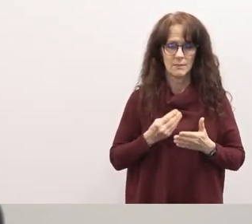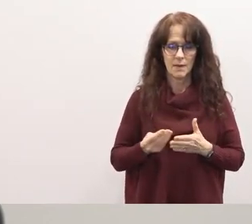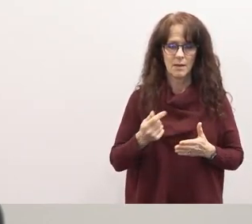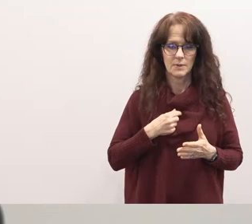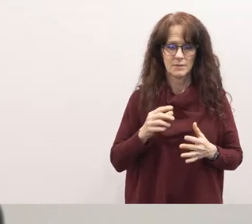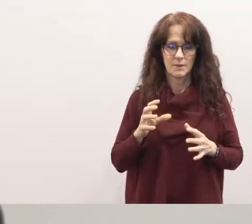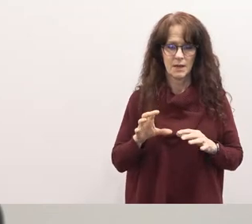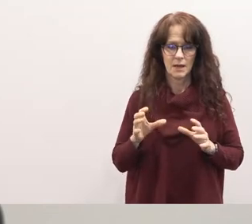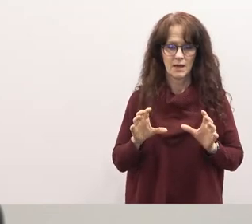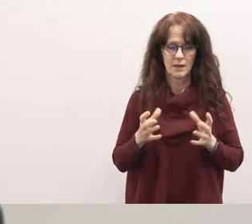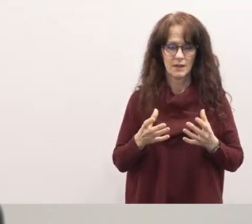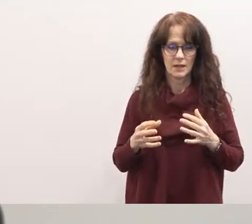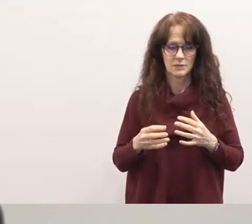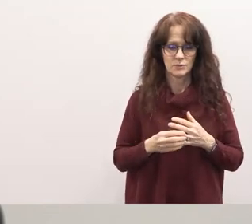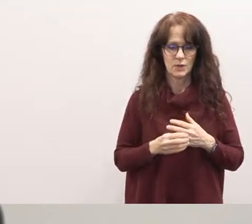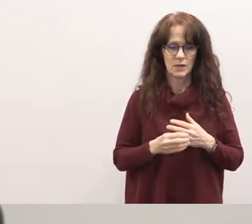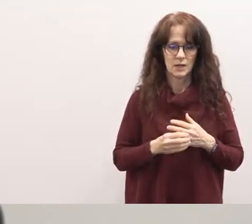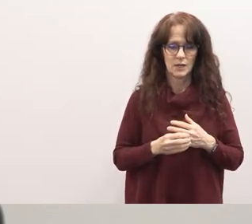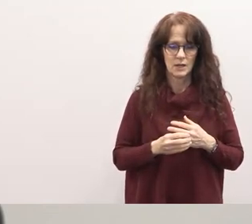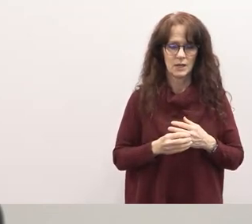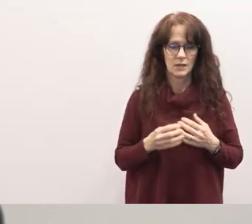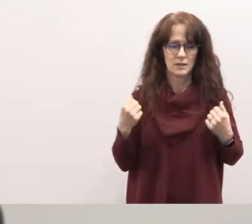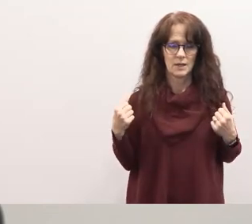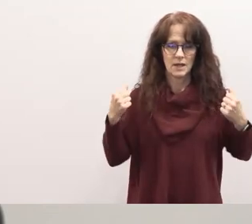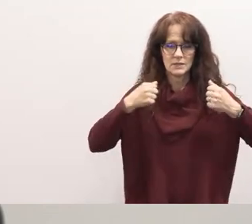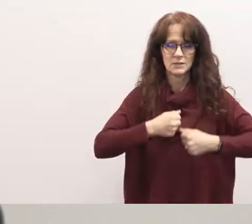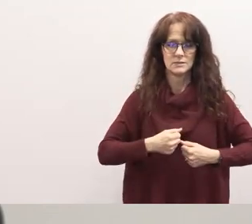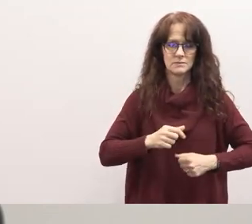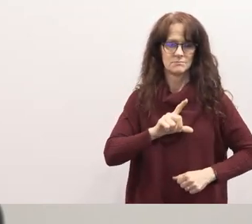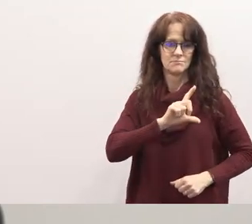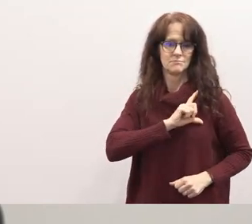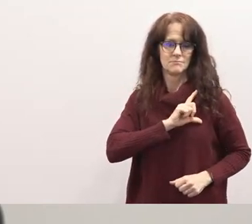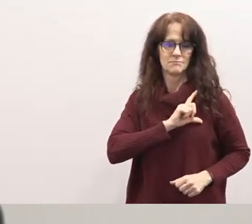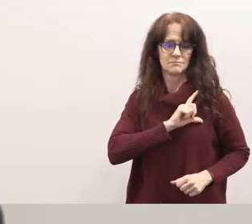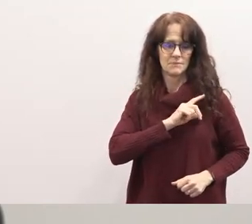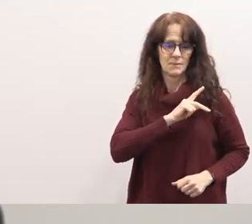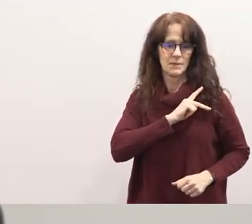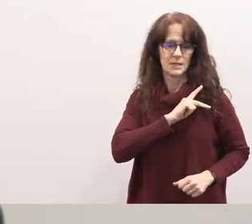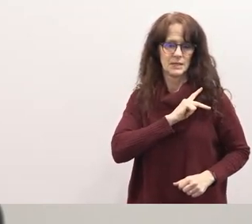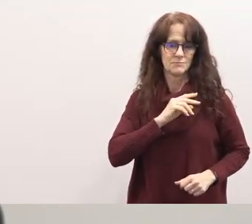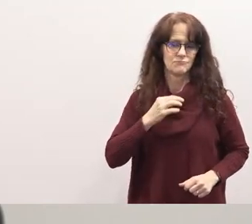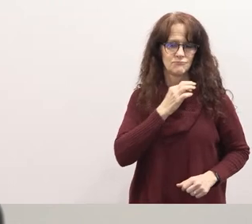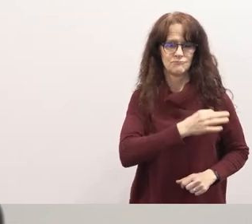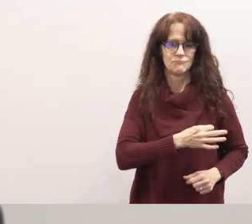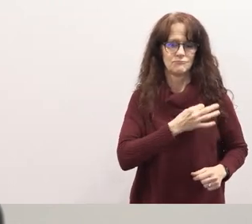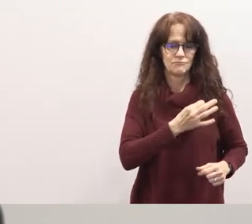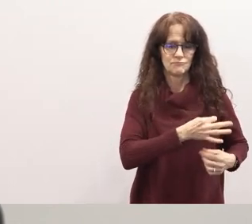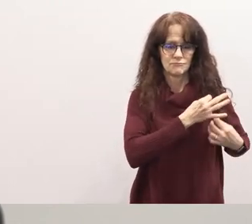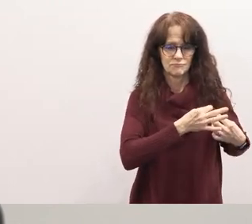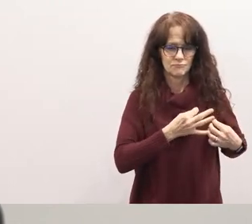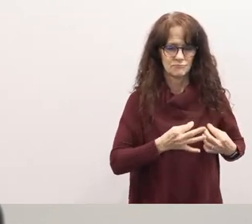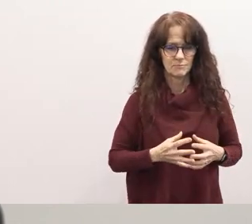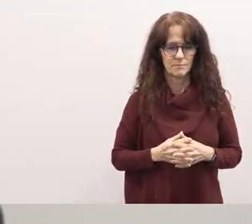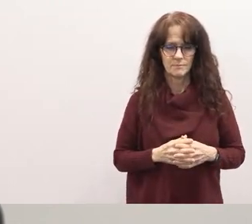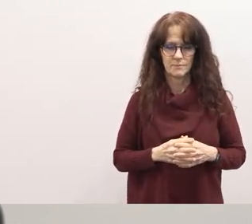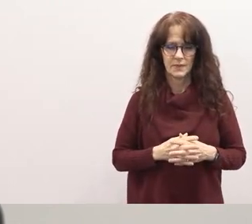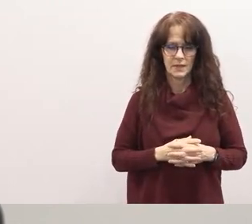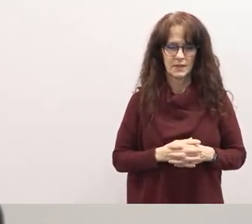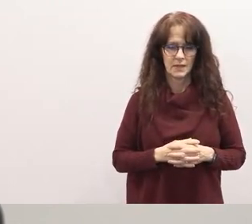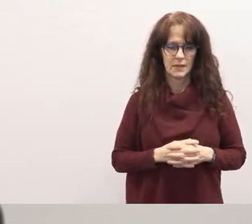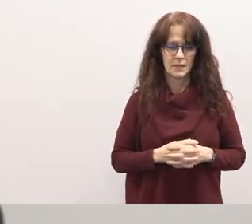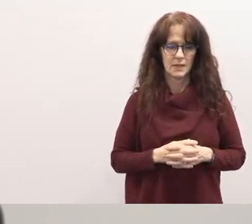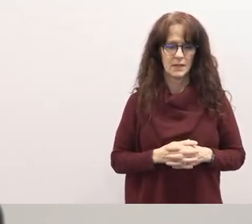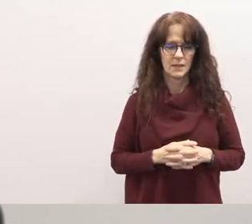class ring, and he also bought me a letterman's jacket that put my letters on it. And so real quickly,